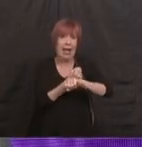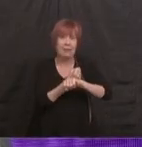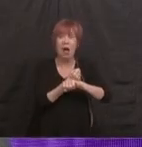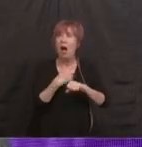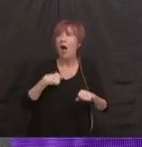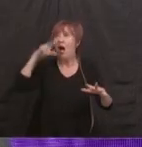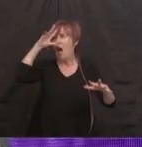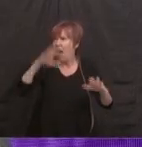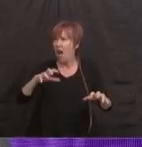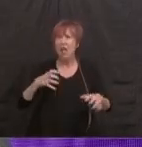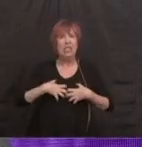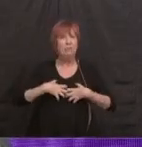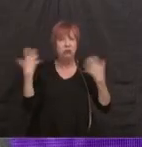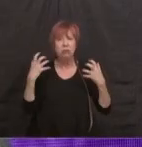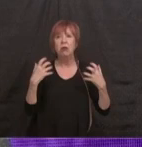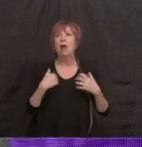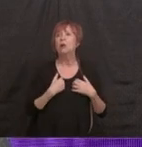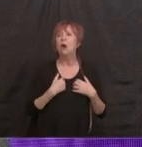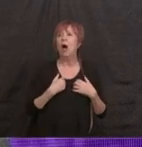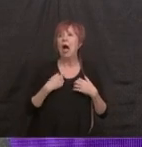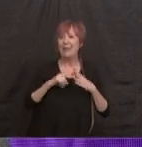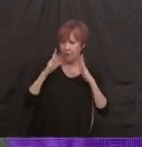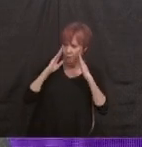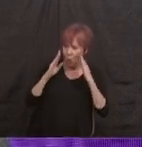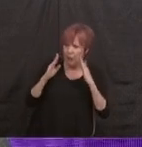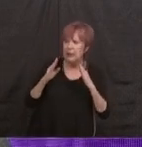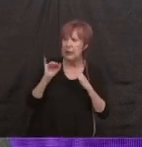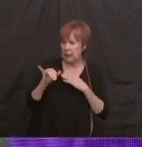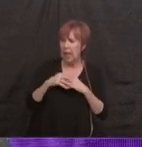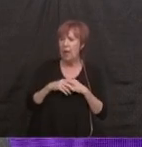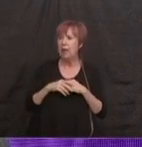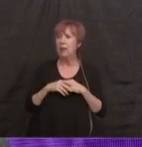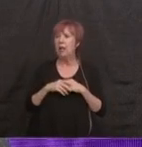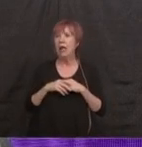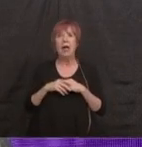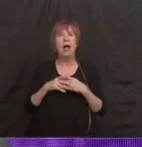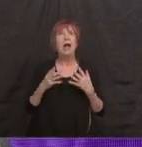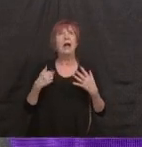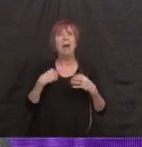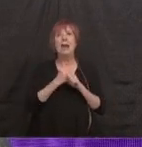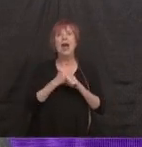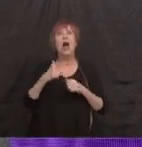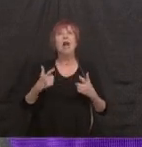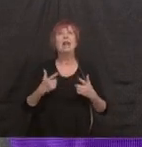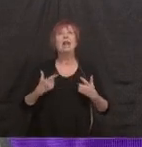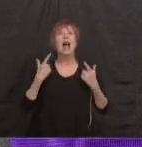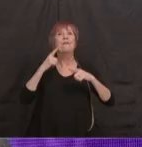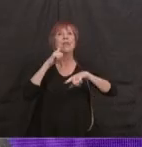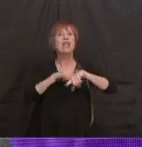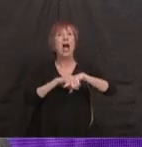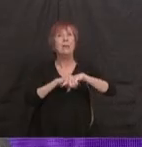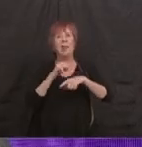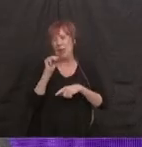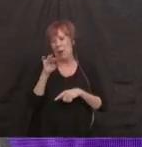angering, and I started putting a lot of attention into that, and I did a lifetime mini series about it that actually was